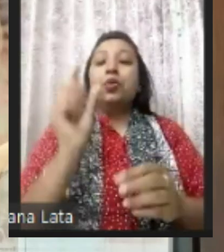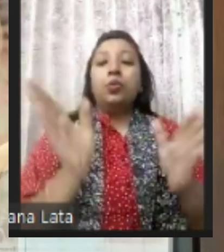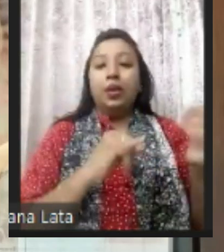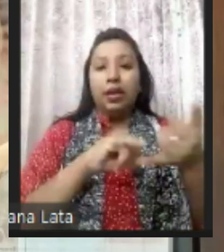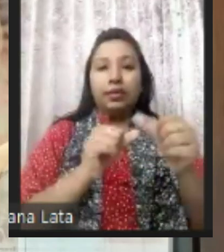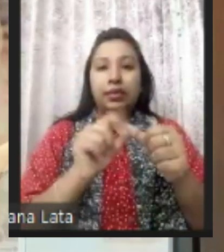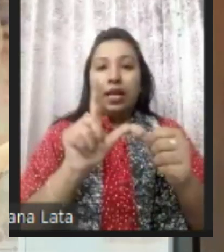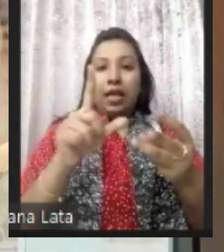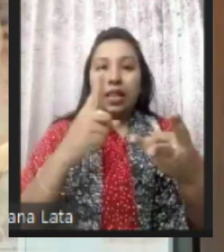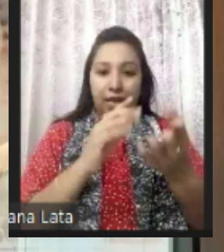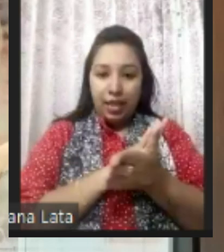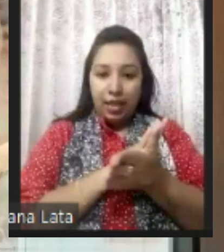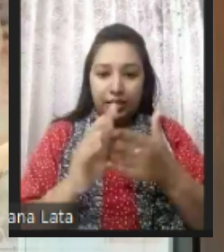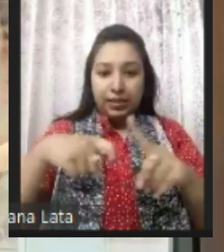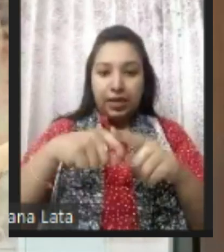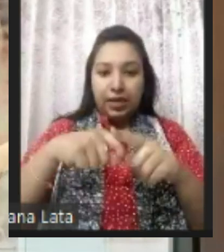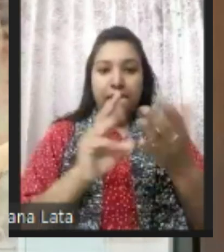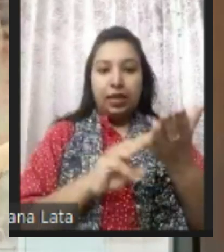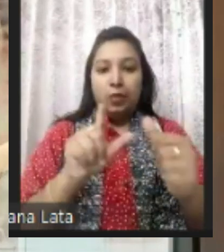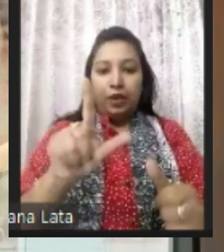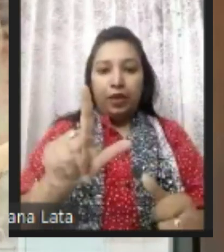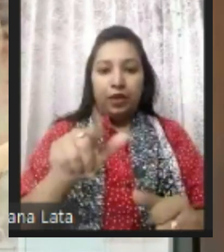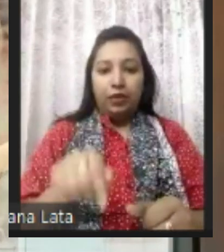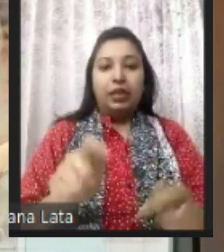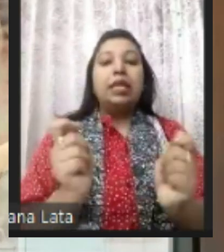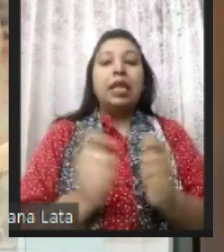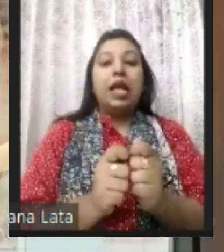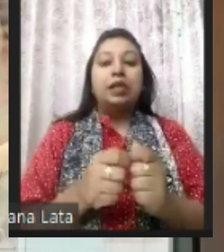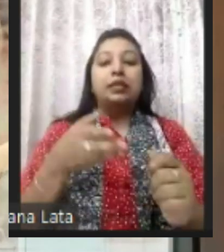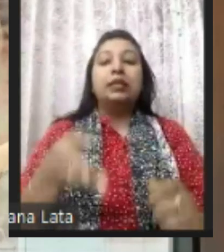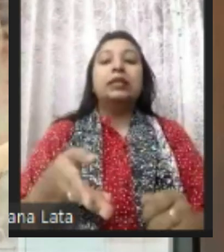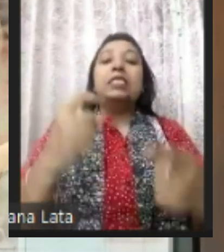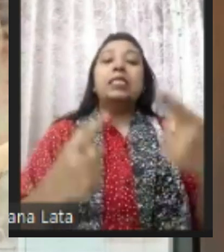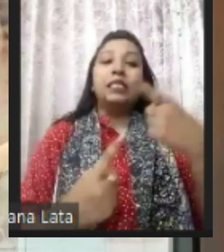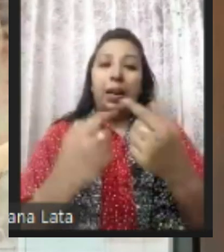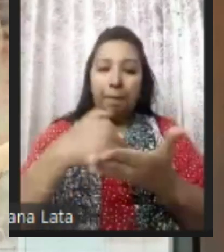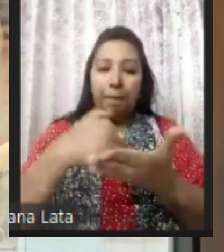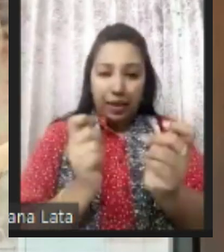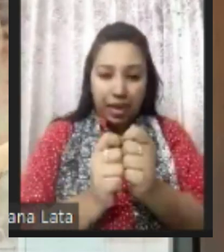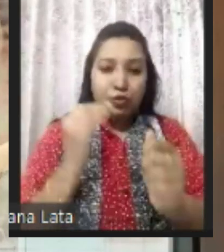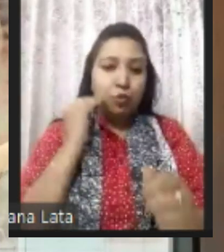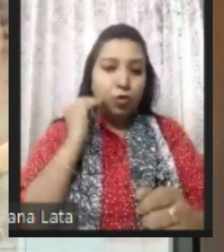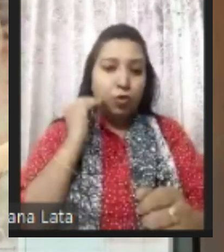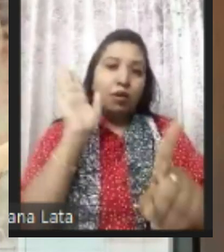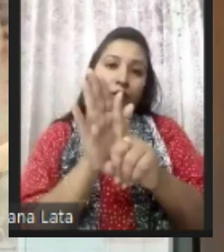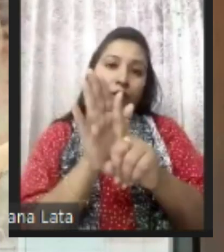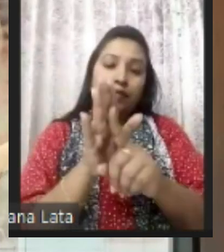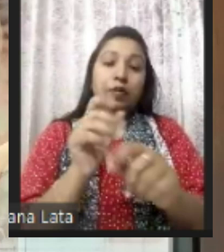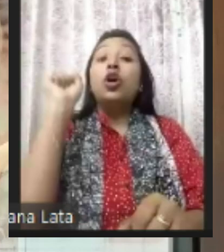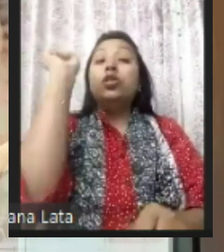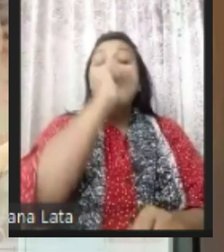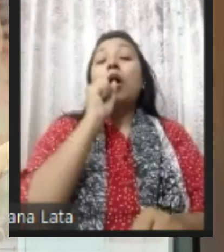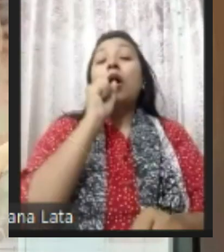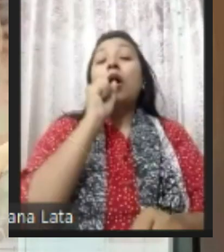Department of Social Services. This department deals with the disability issues, their welfare and everything. Then we